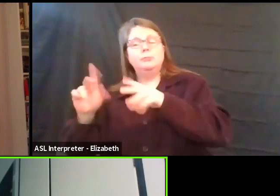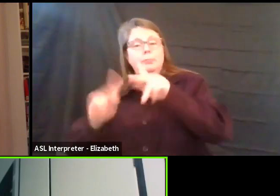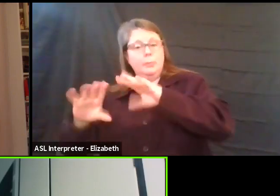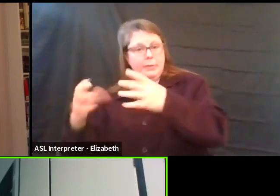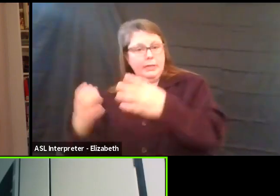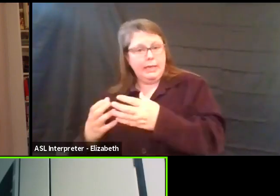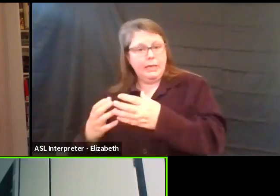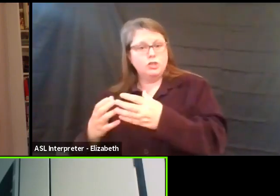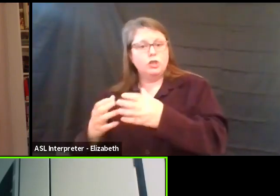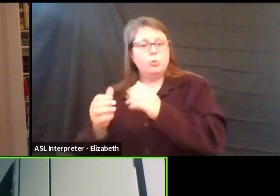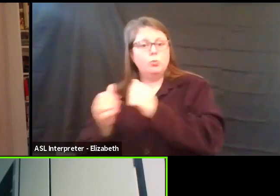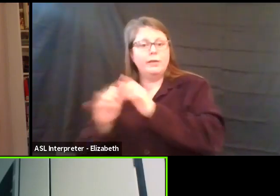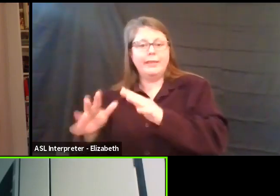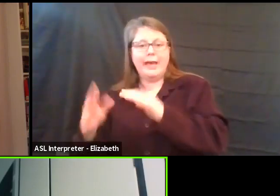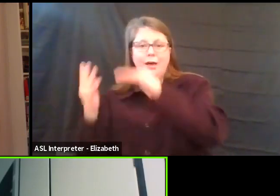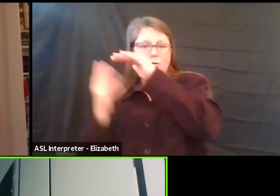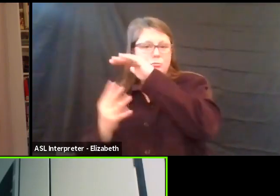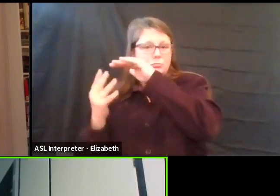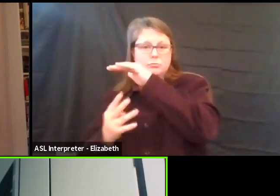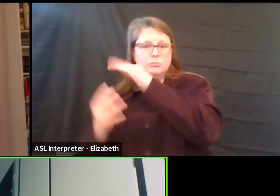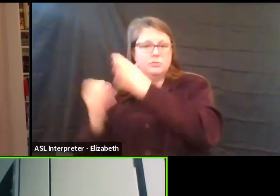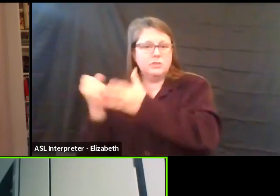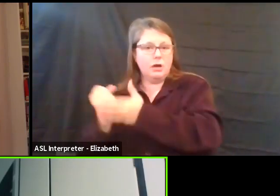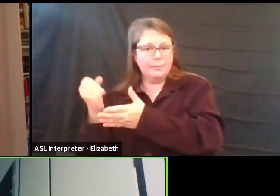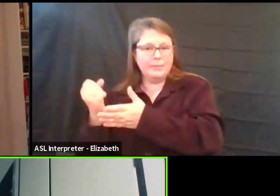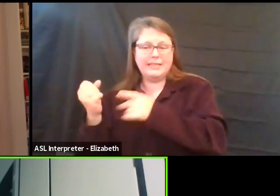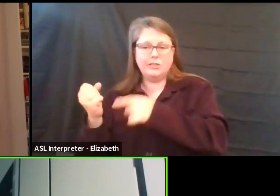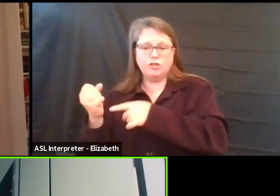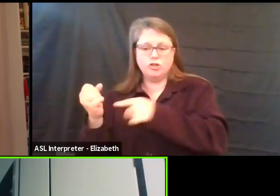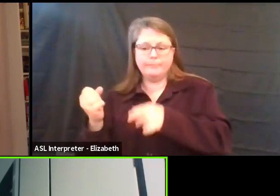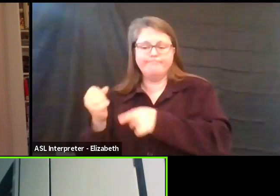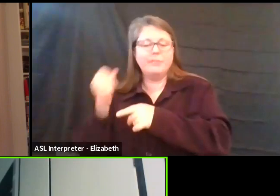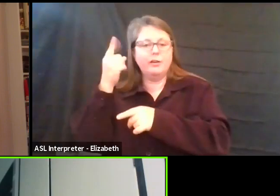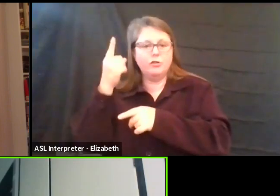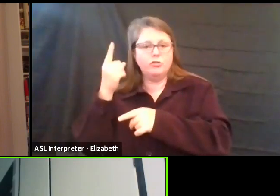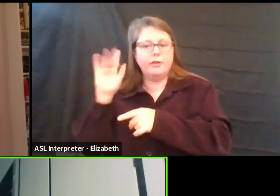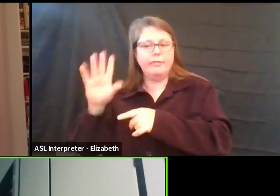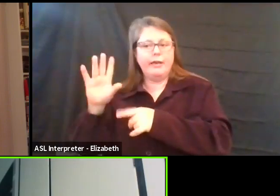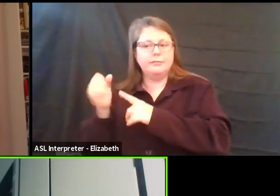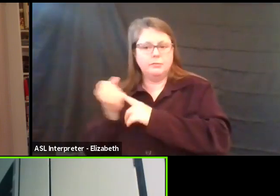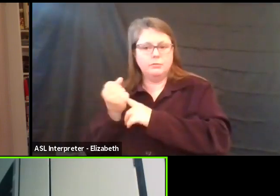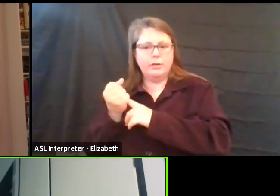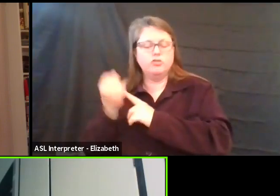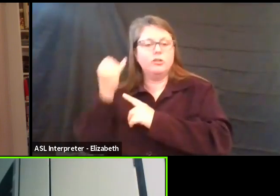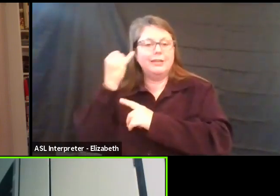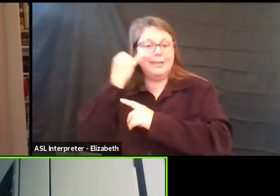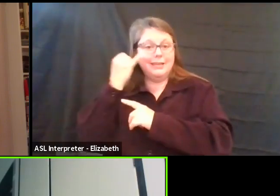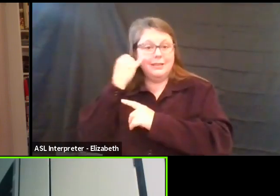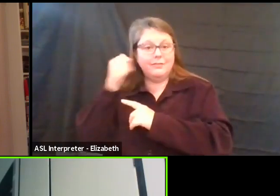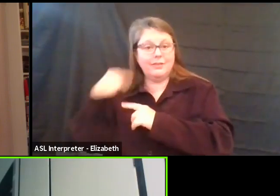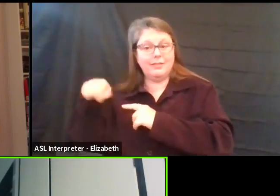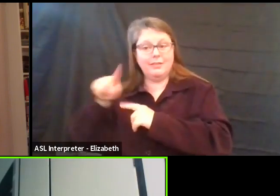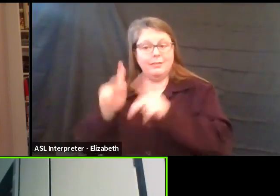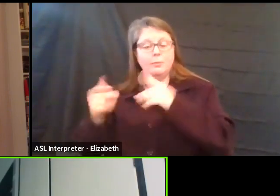have children that were born in the United States that are citizens,